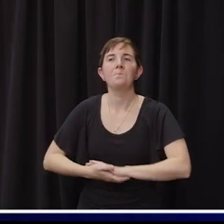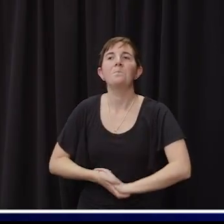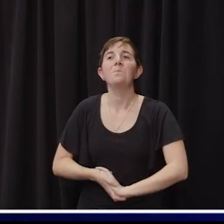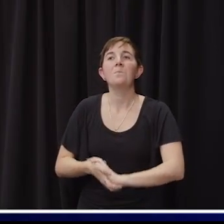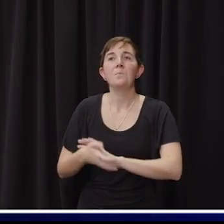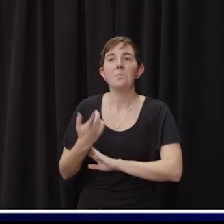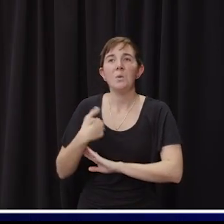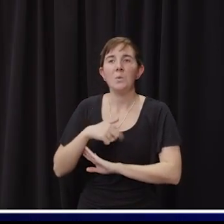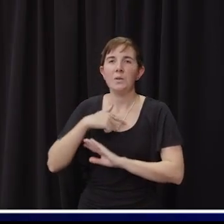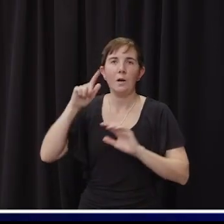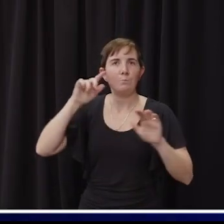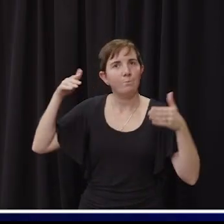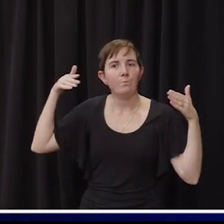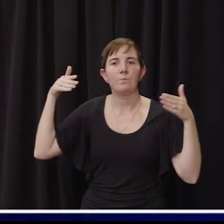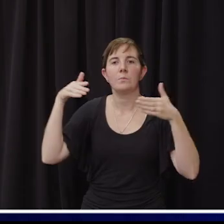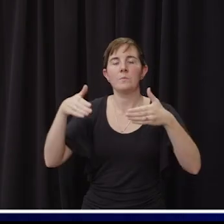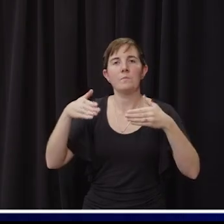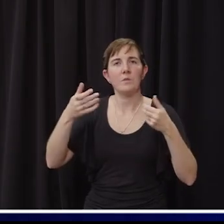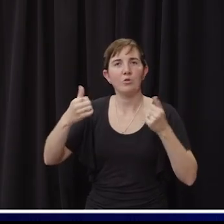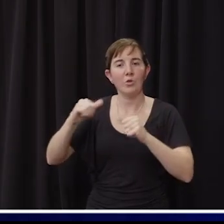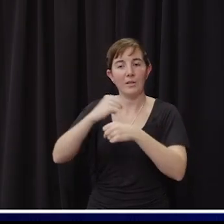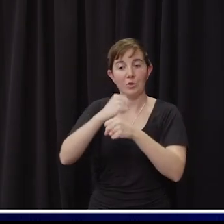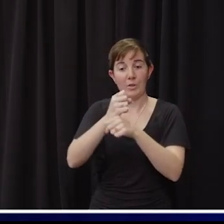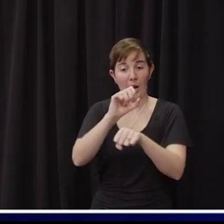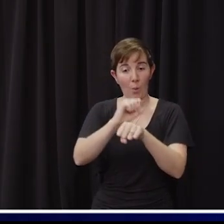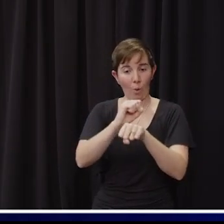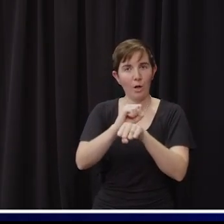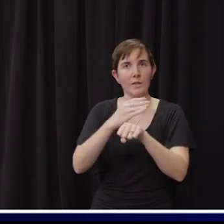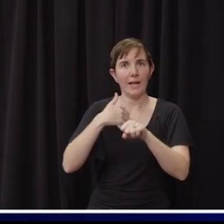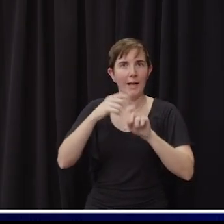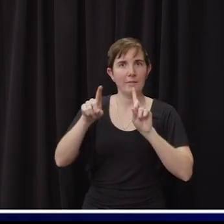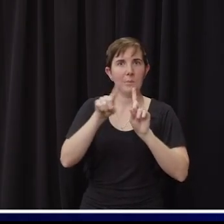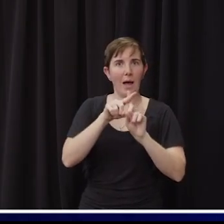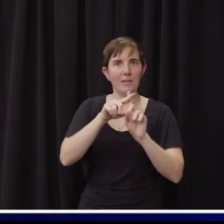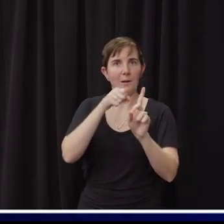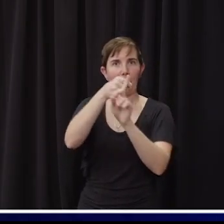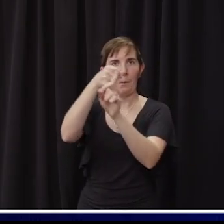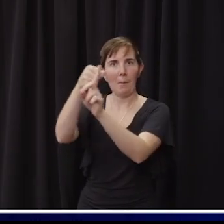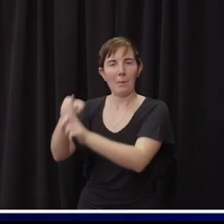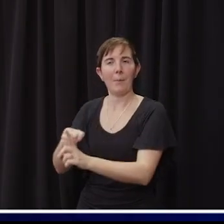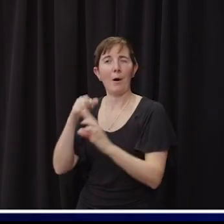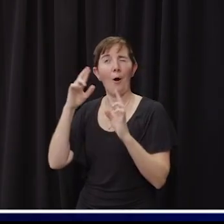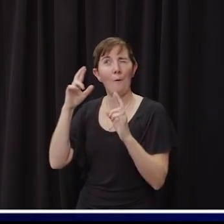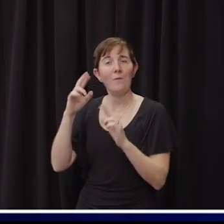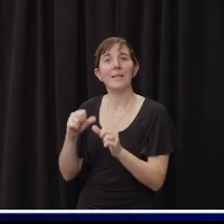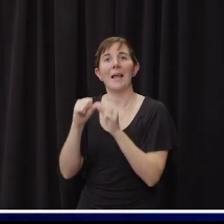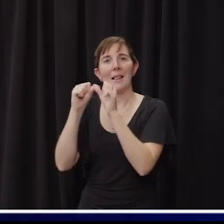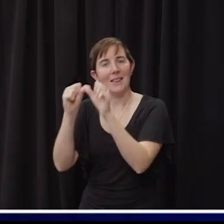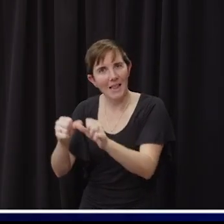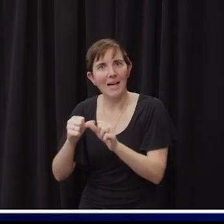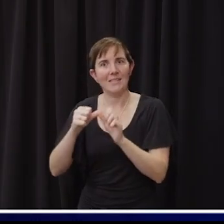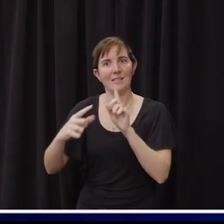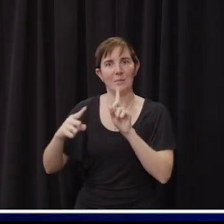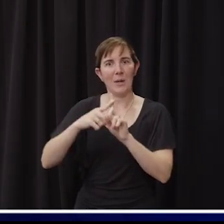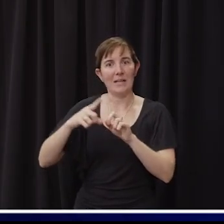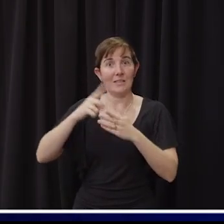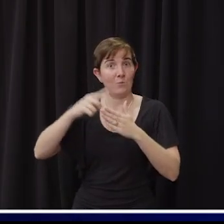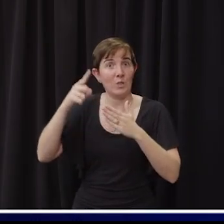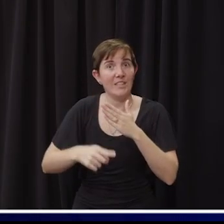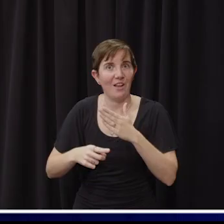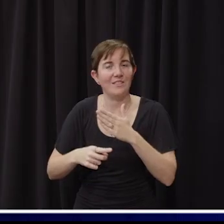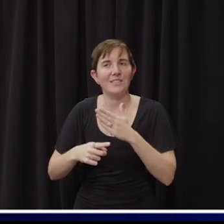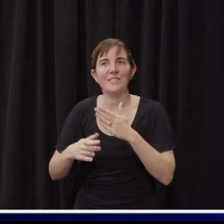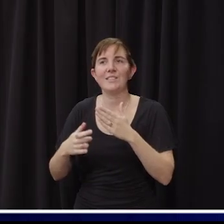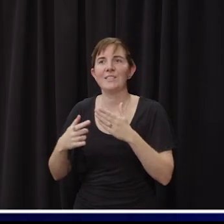We are always focused on creating work that has positive impact, hopefully lasting positive consequence. And so I